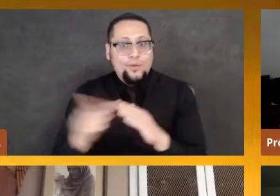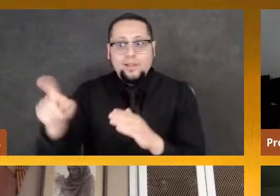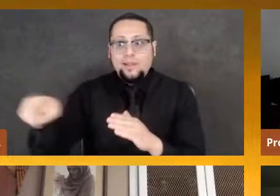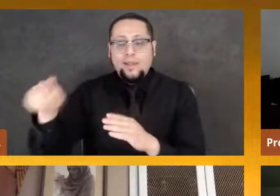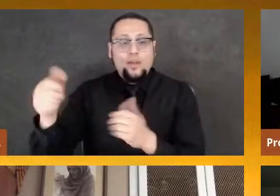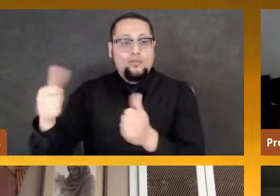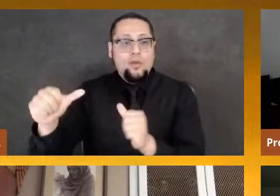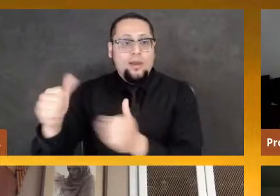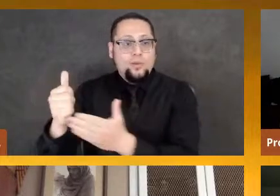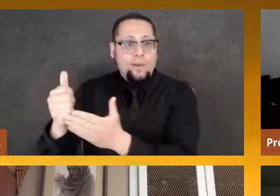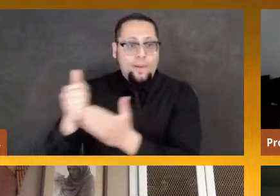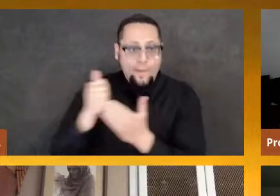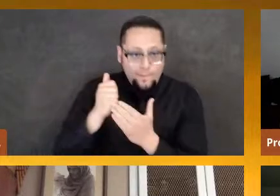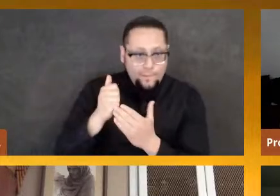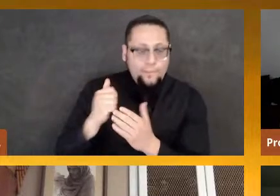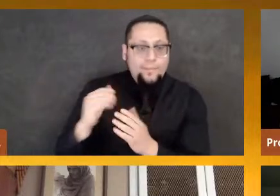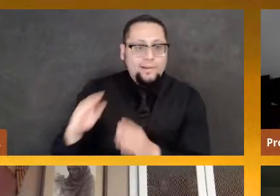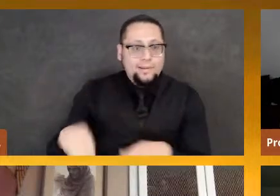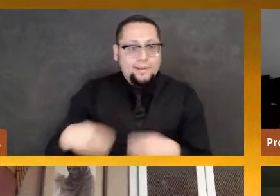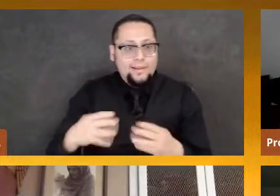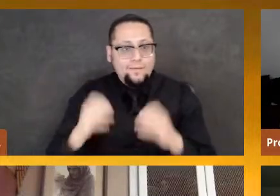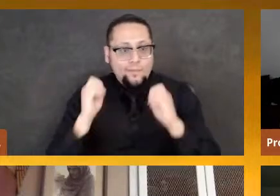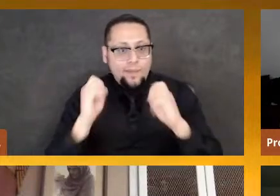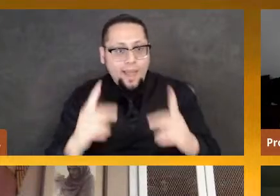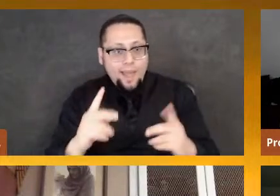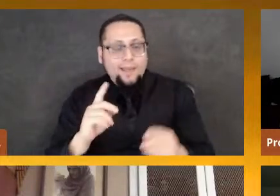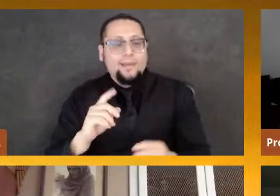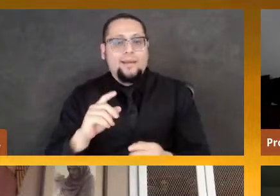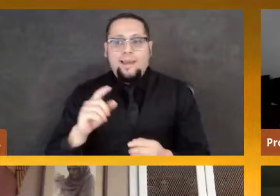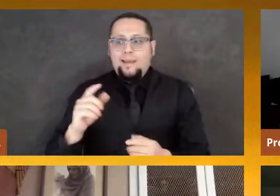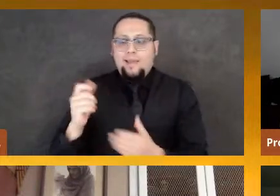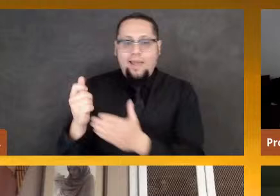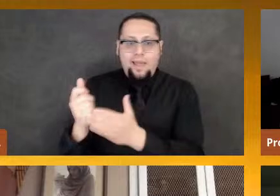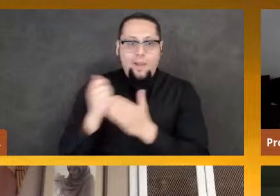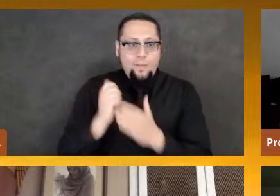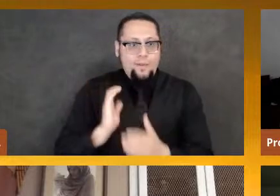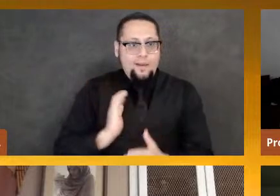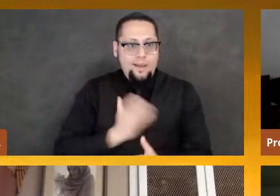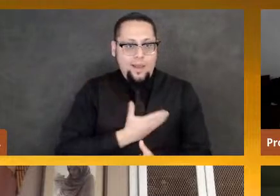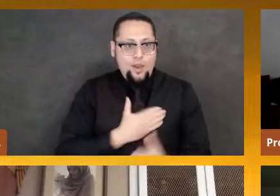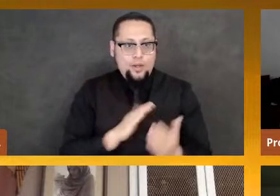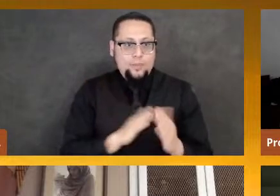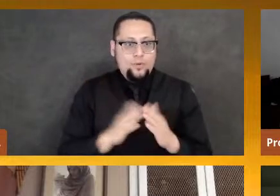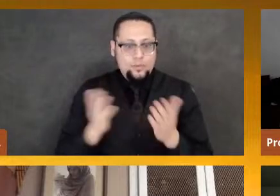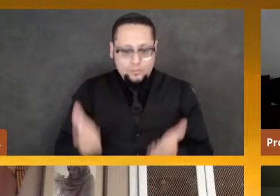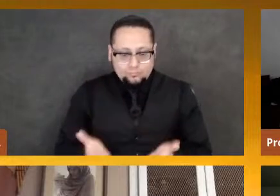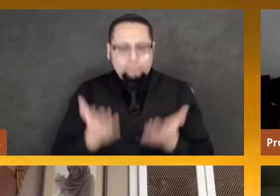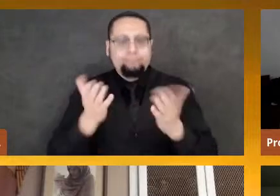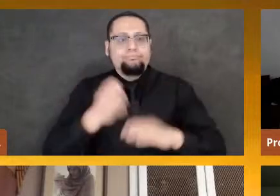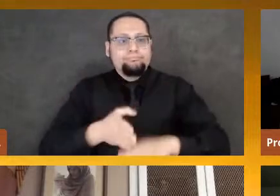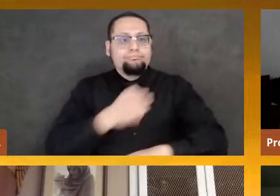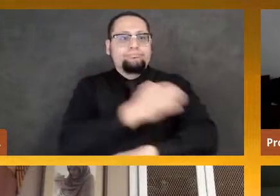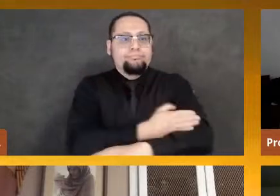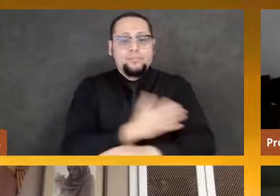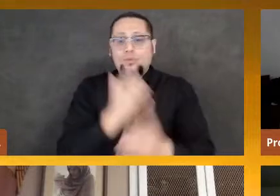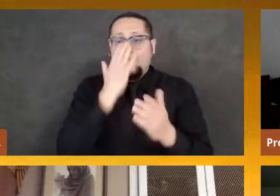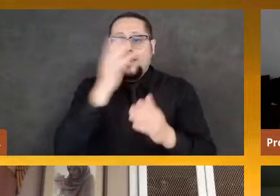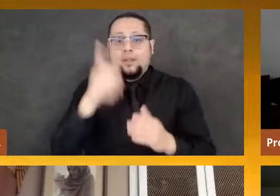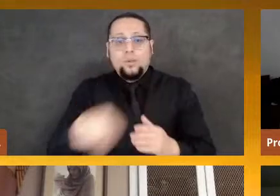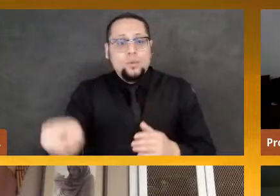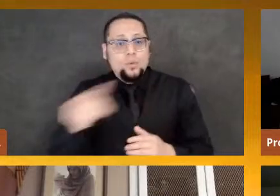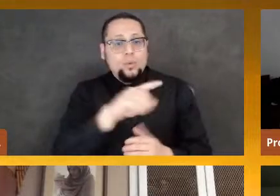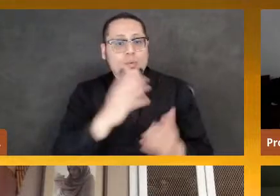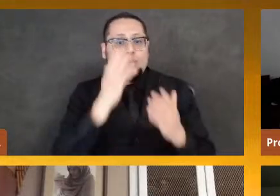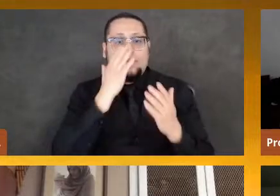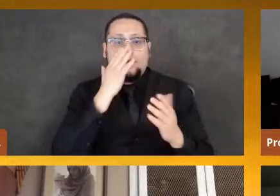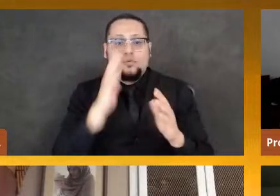communities and help lift our communities up as well. So I just want to thank y'all. Thank you very much for